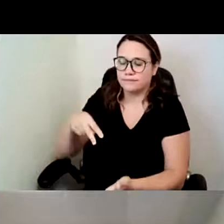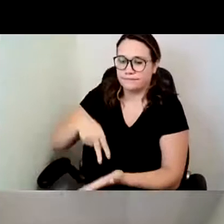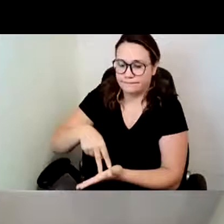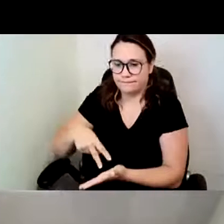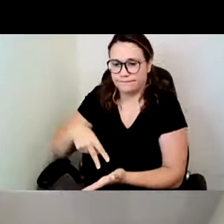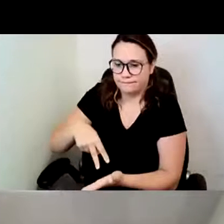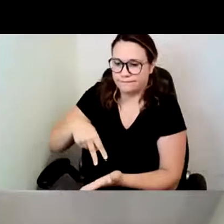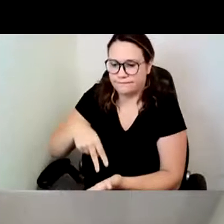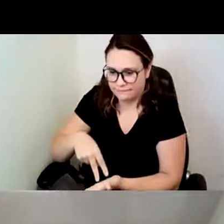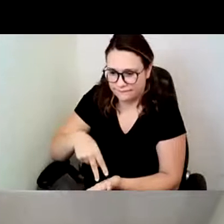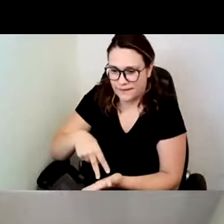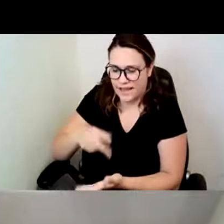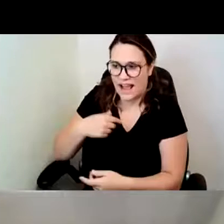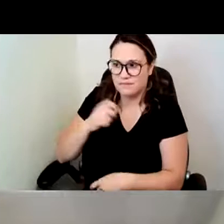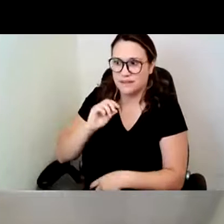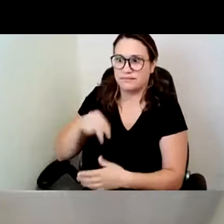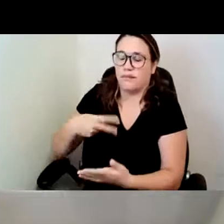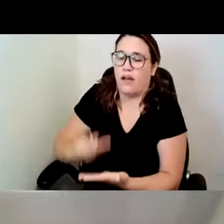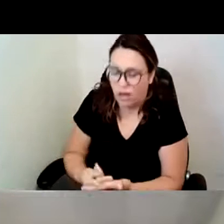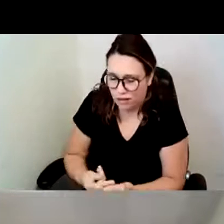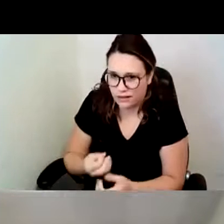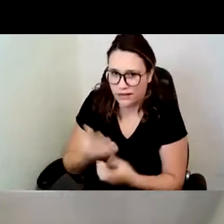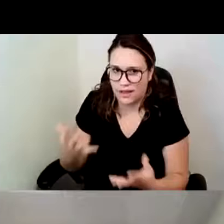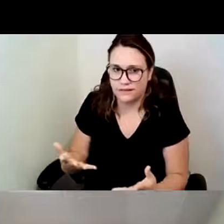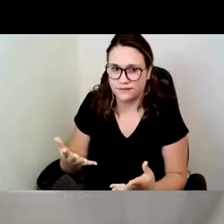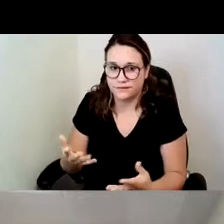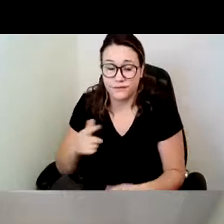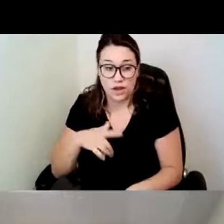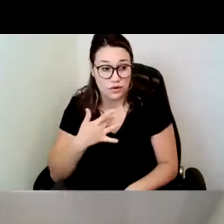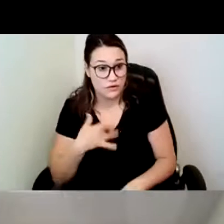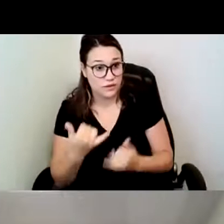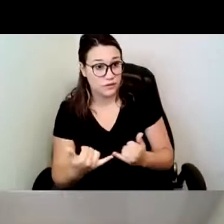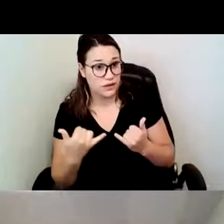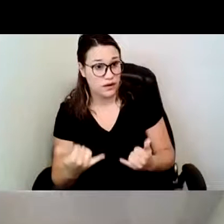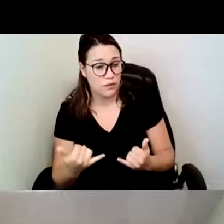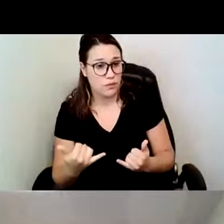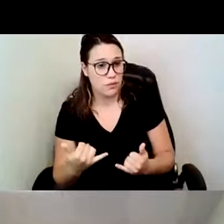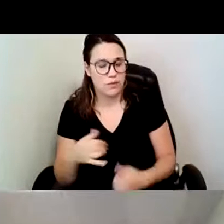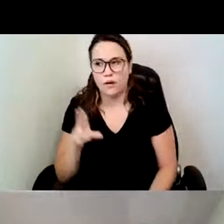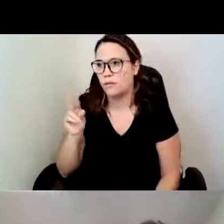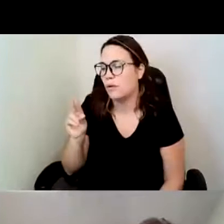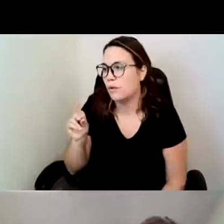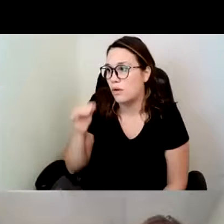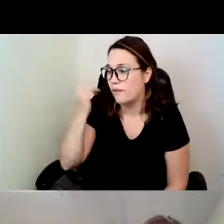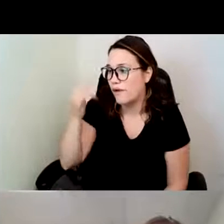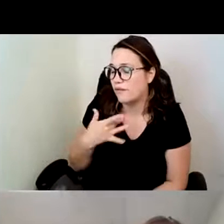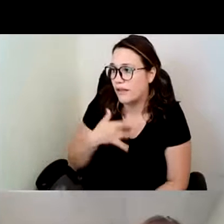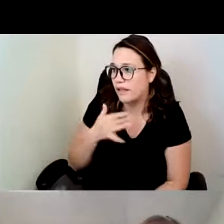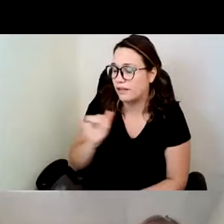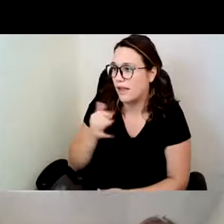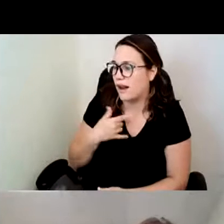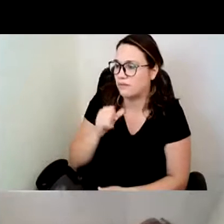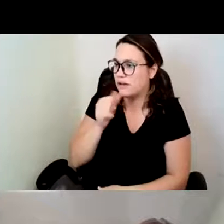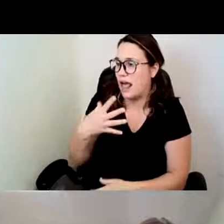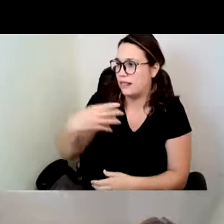and I've been falling down. Are you feeling that way right now? Oh, heavens no, I wouldn't leave the house if I were feeling like that.